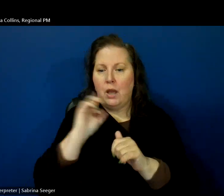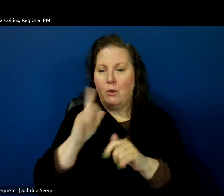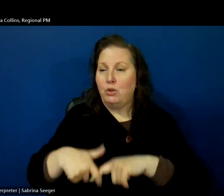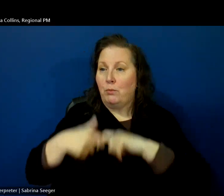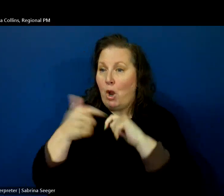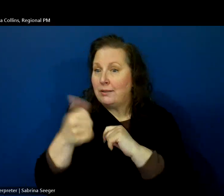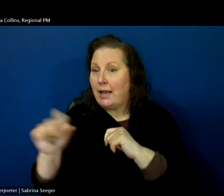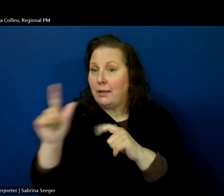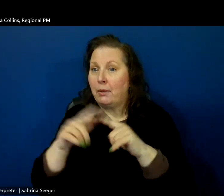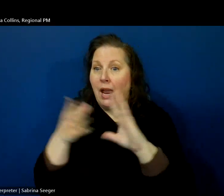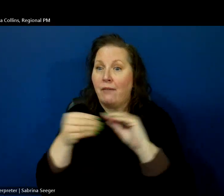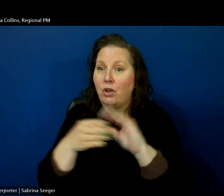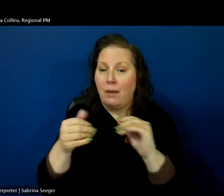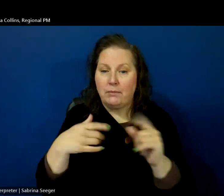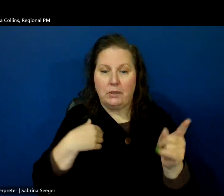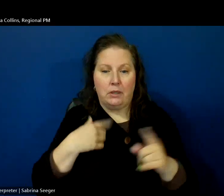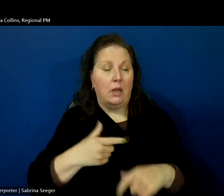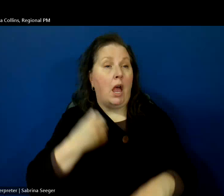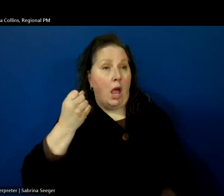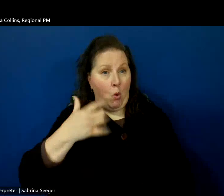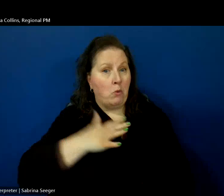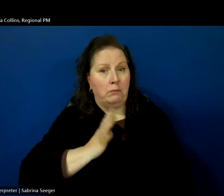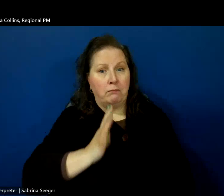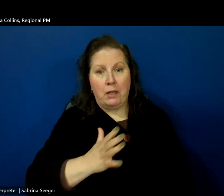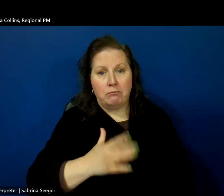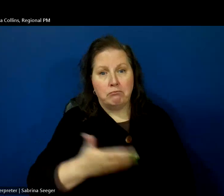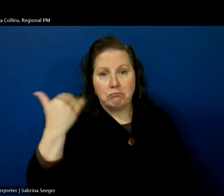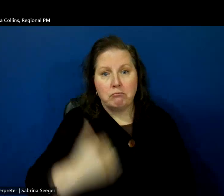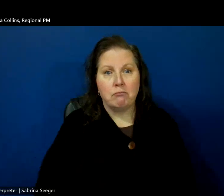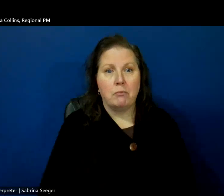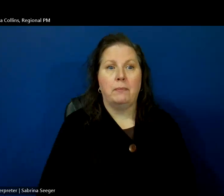else has any comments yet. I'll pause right there.